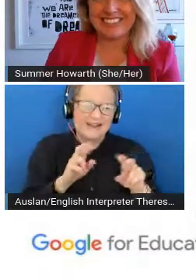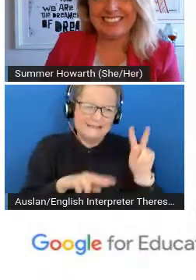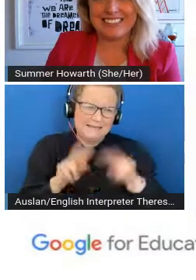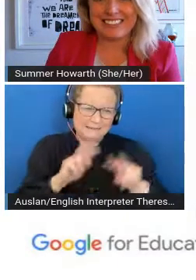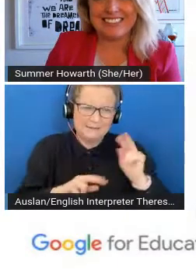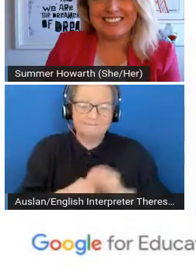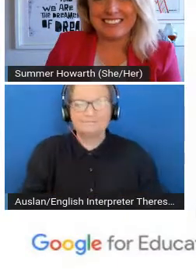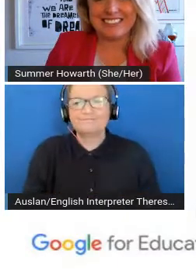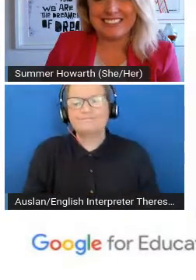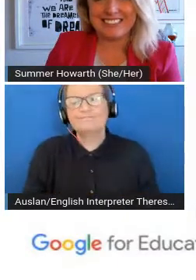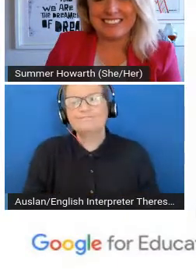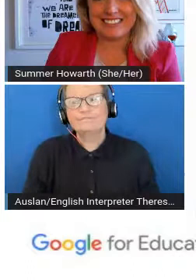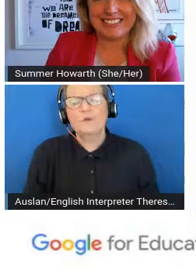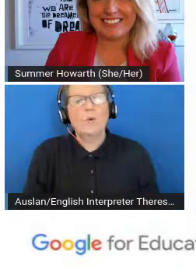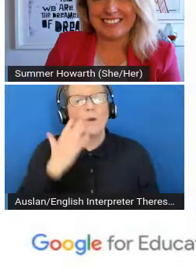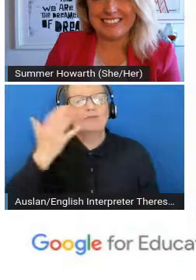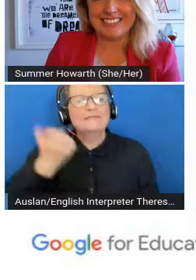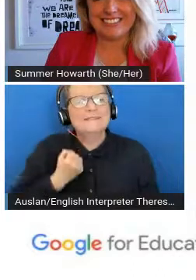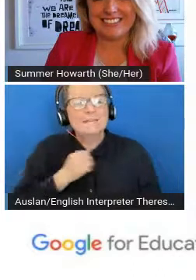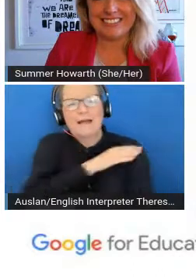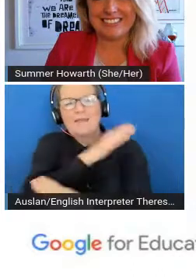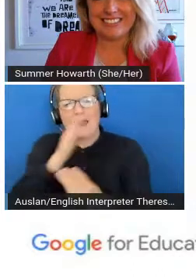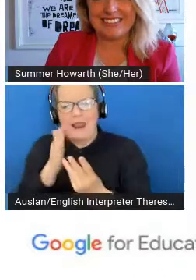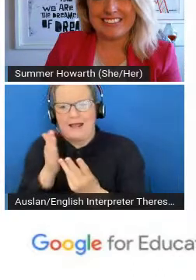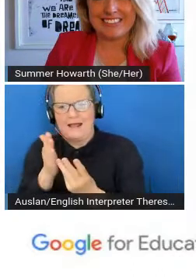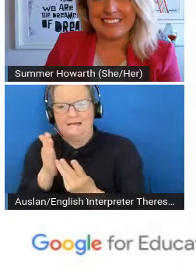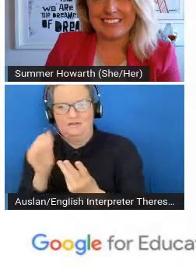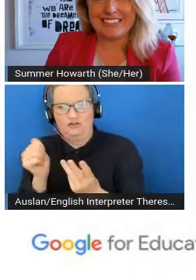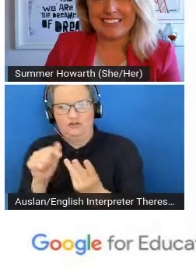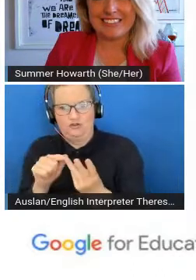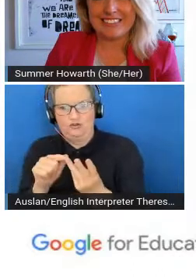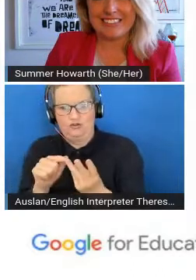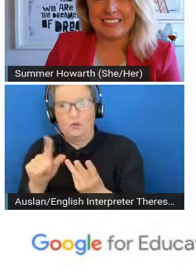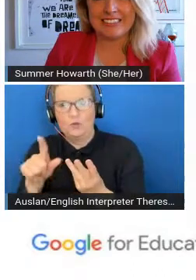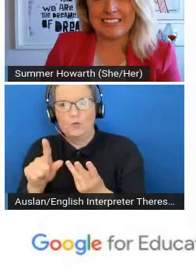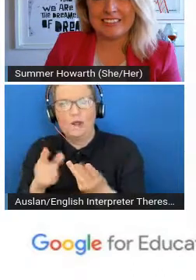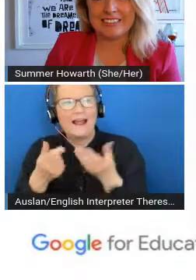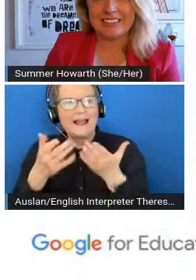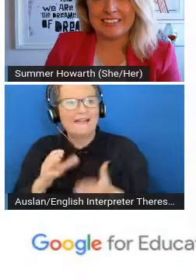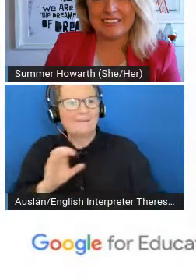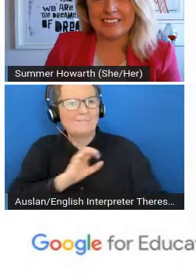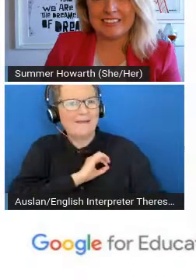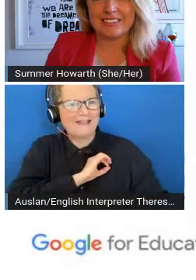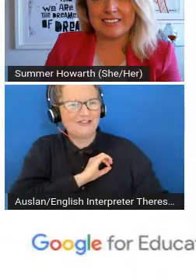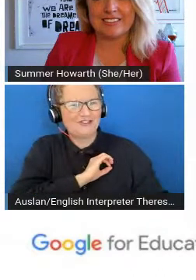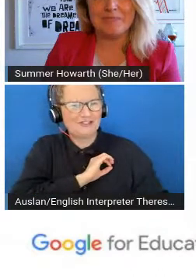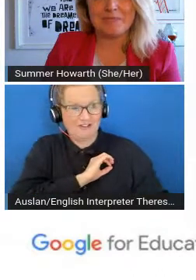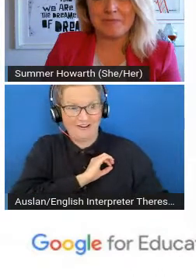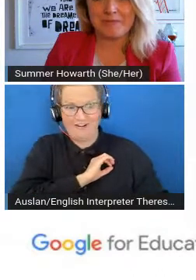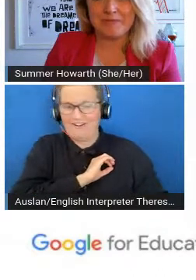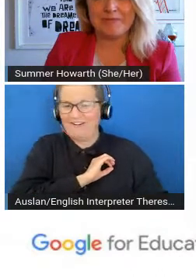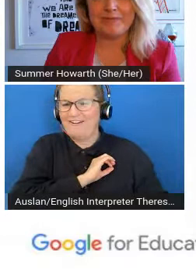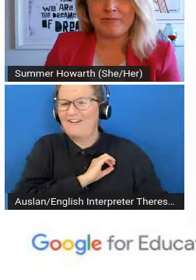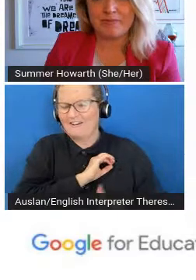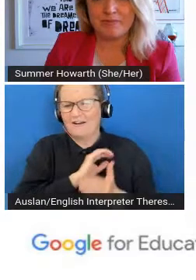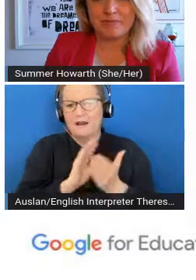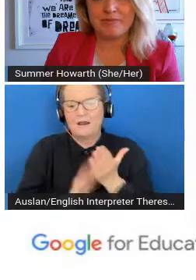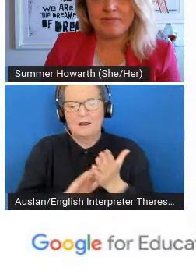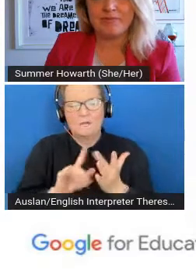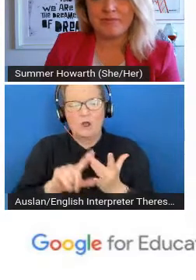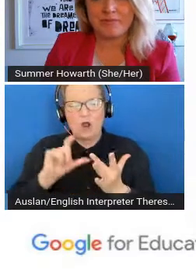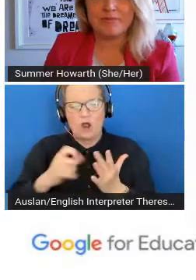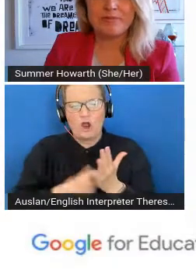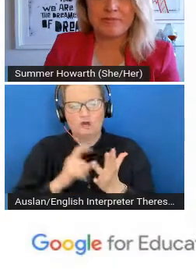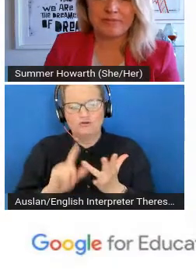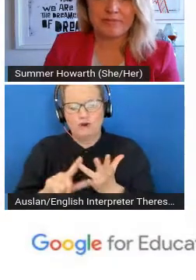of the last webinar, you will indeed get one of these beautiful badges, which is a micro credential linking